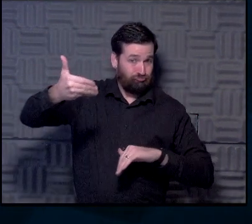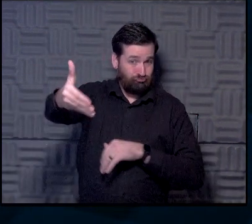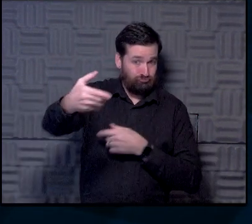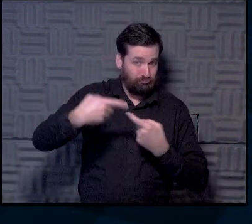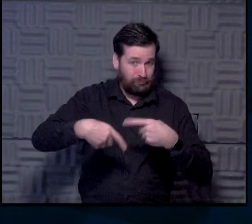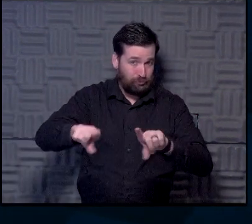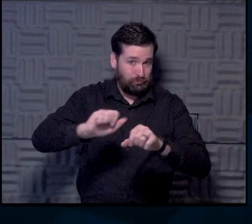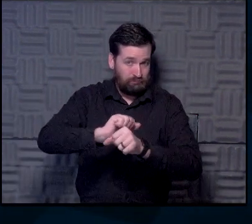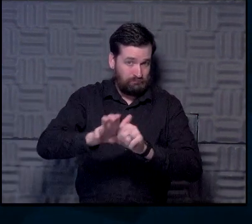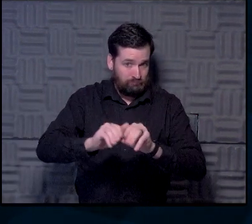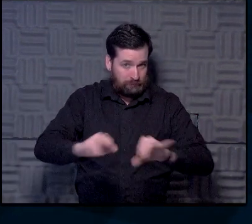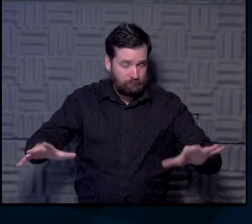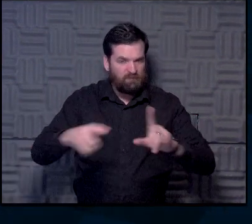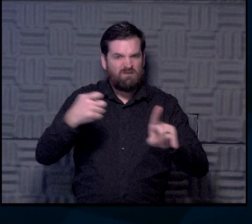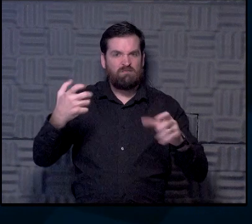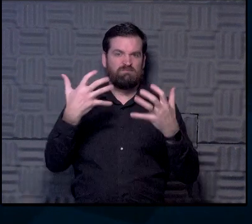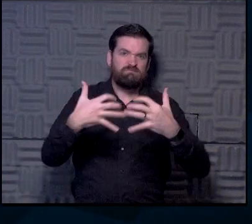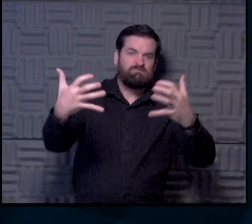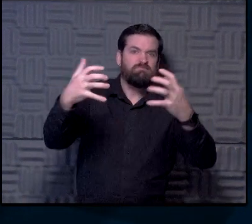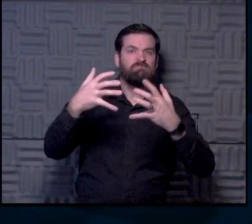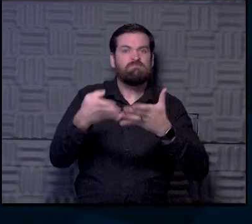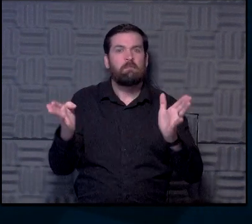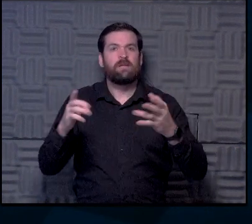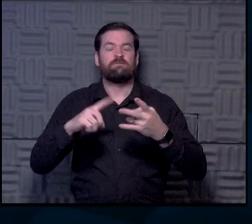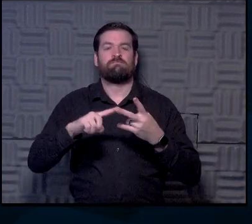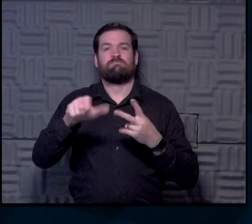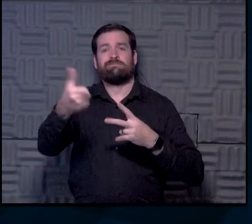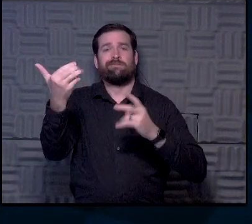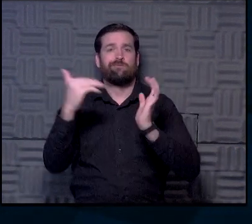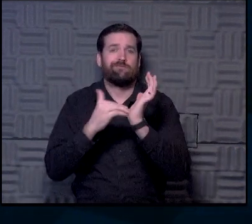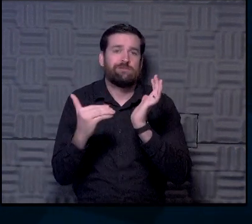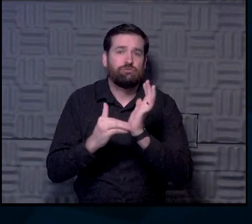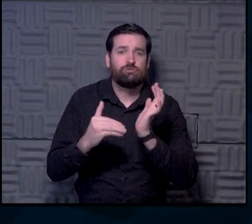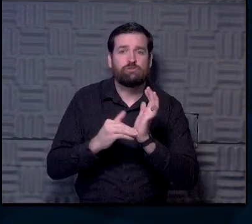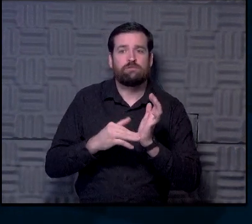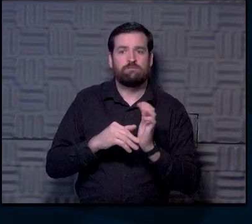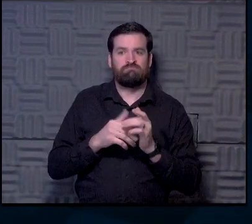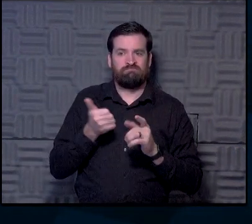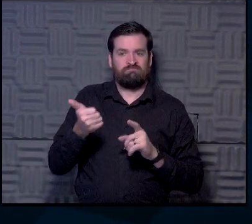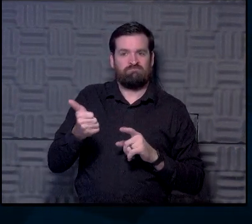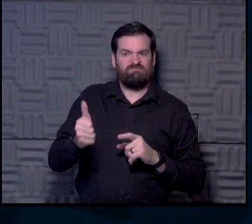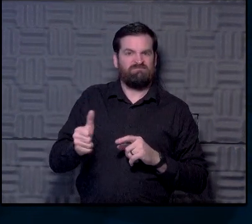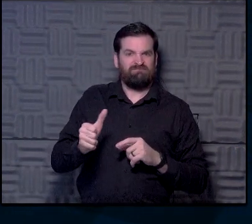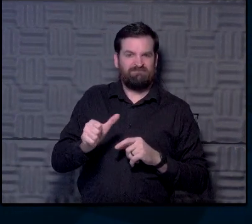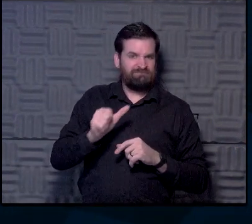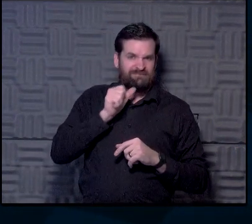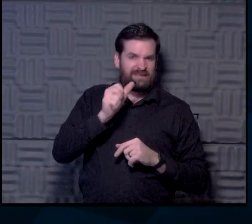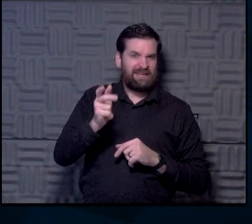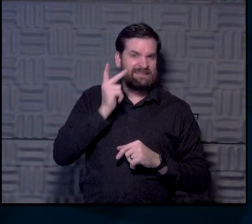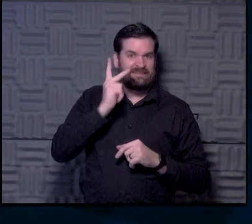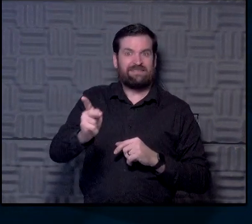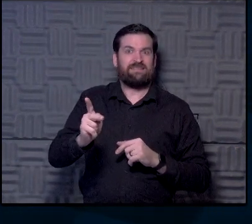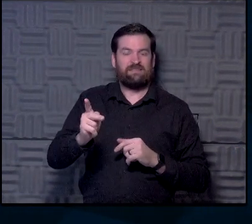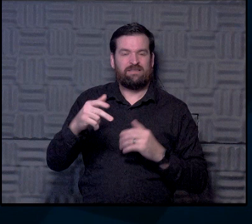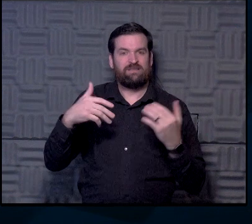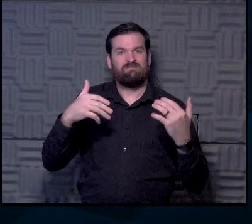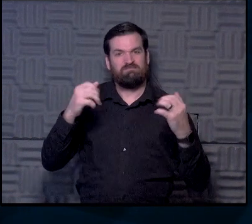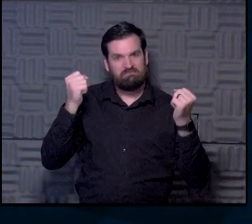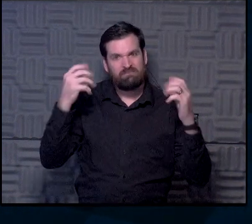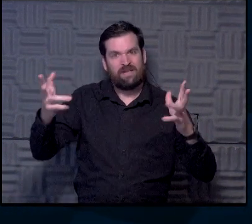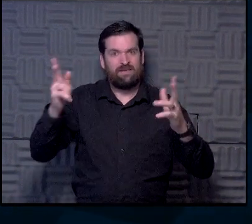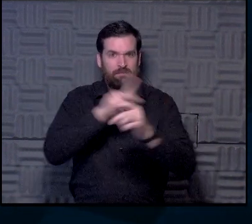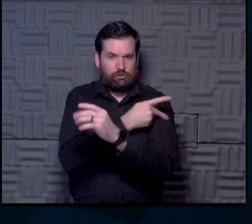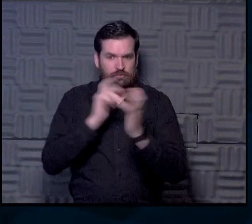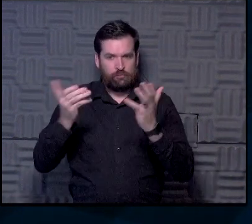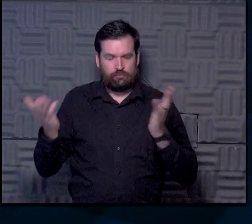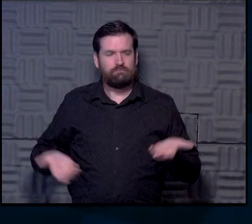pandemic. Questions from the public, questions from other physicians who weren't maybe seeing the same number of patients that we are. Questions that say,